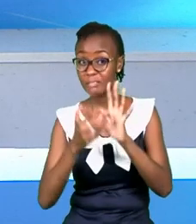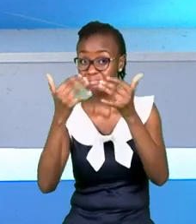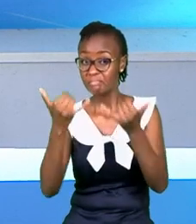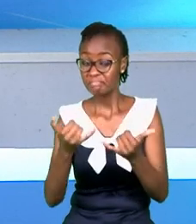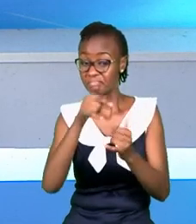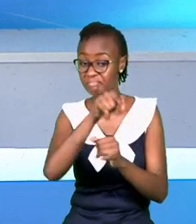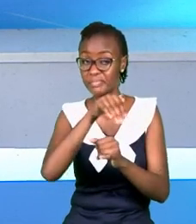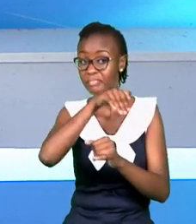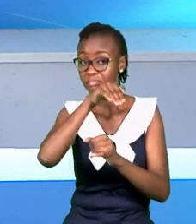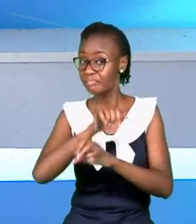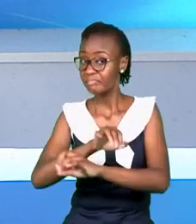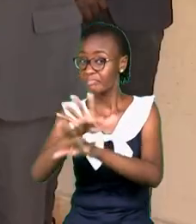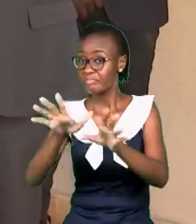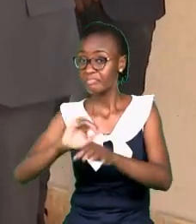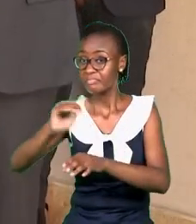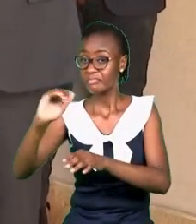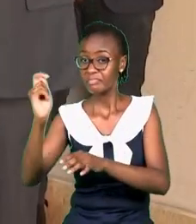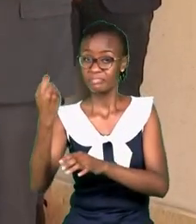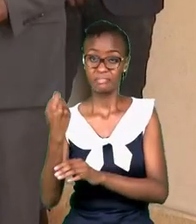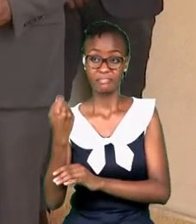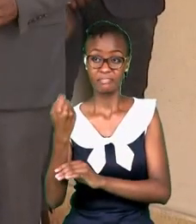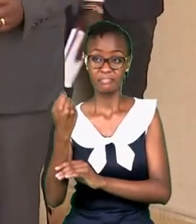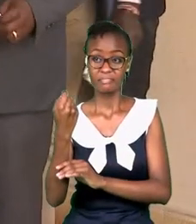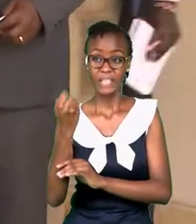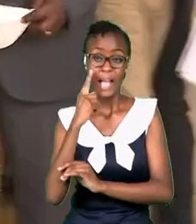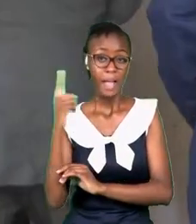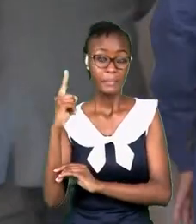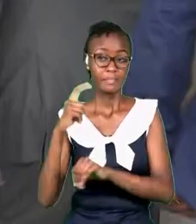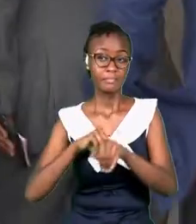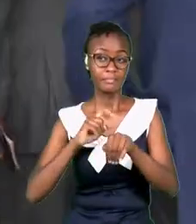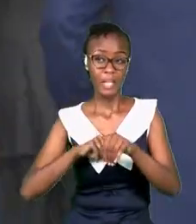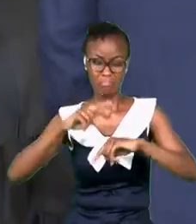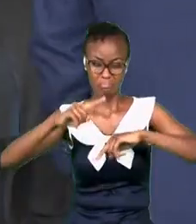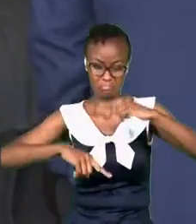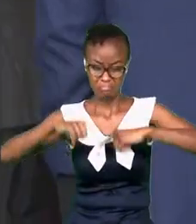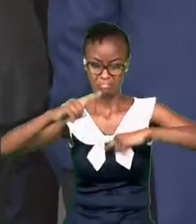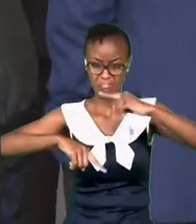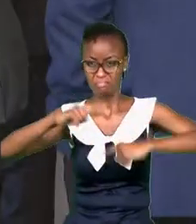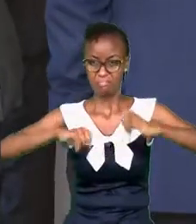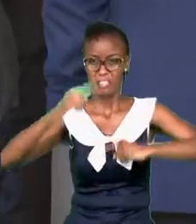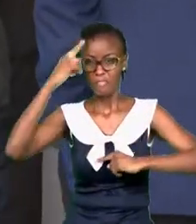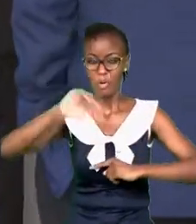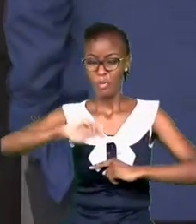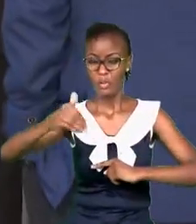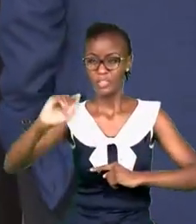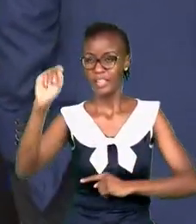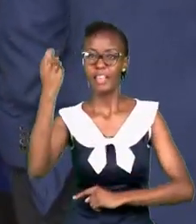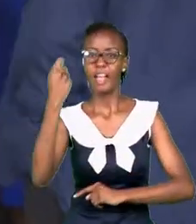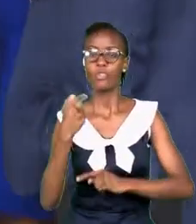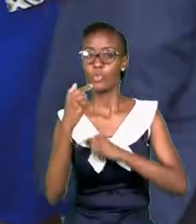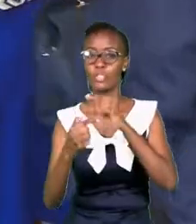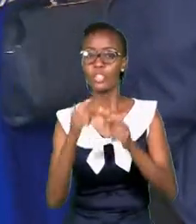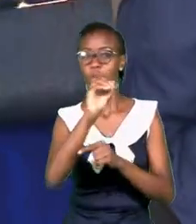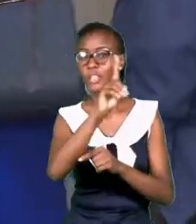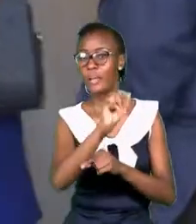Limuki now reports. As the scramble for the vote-rich mountain region continues to heighten, ODM